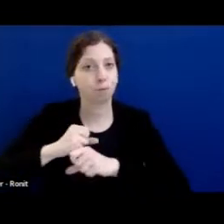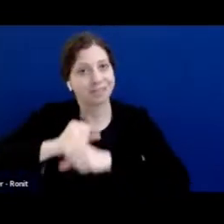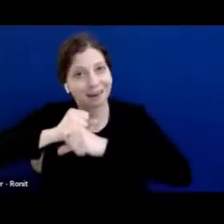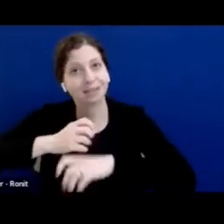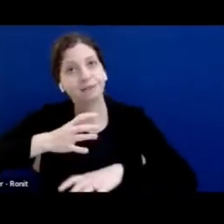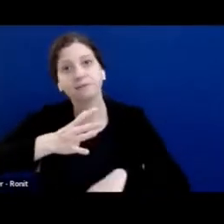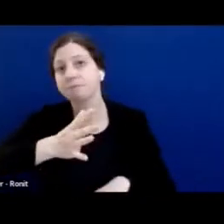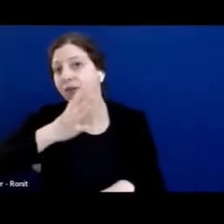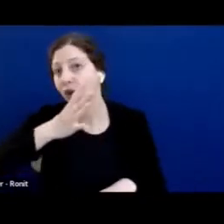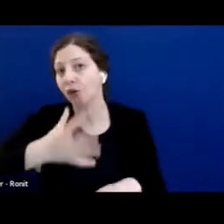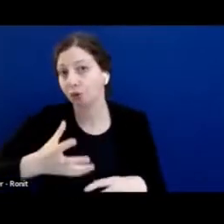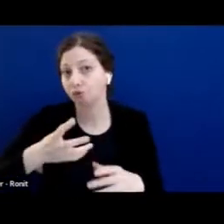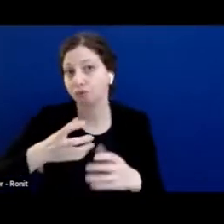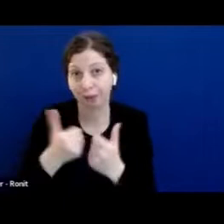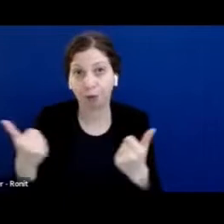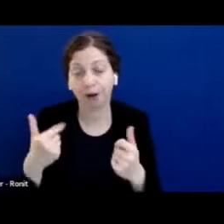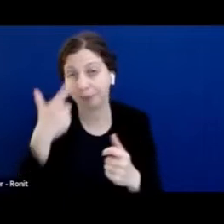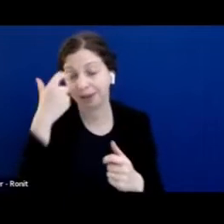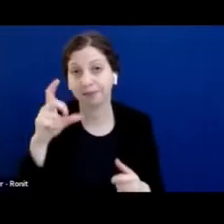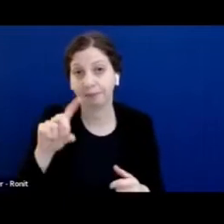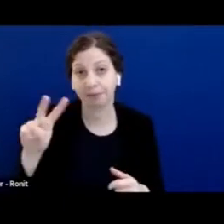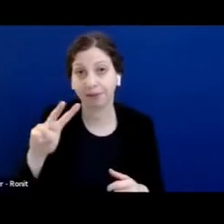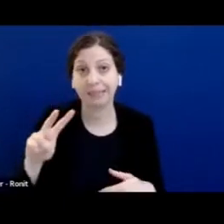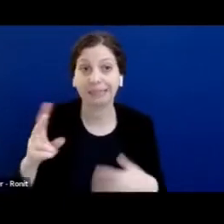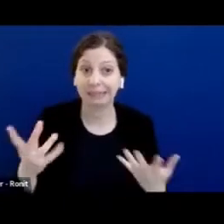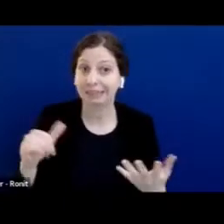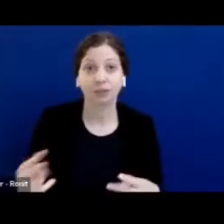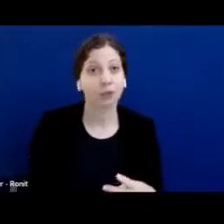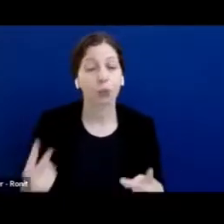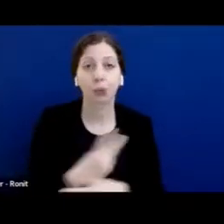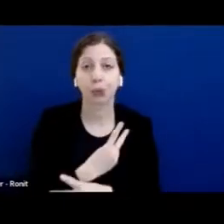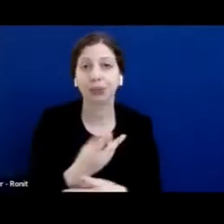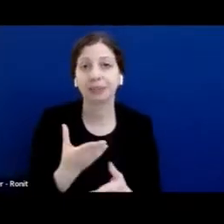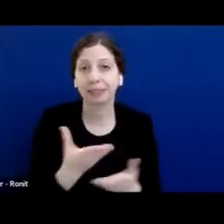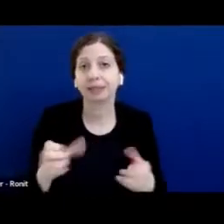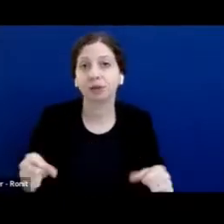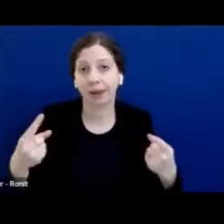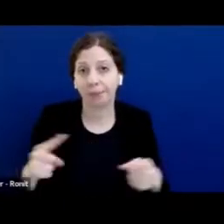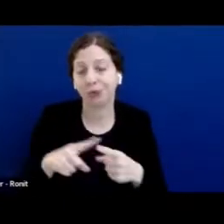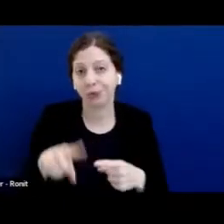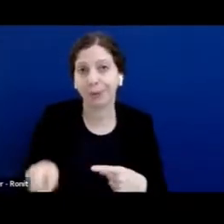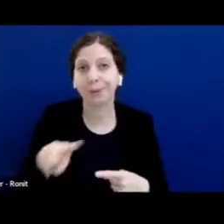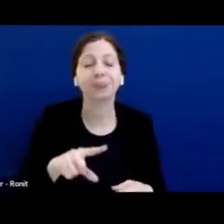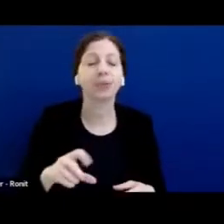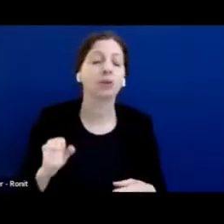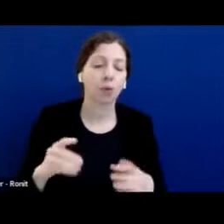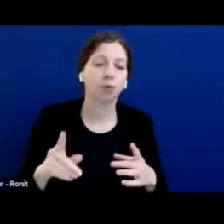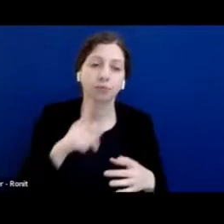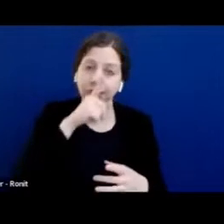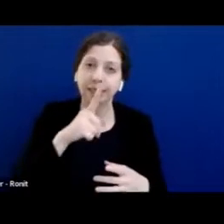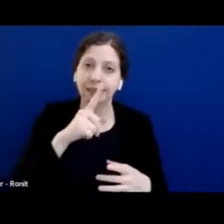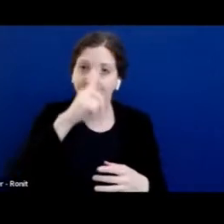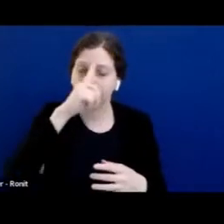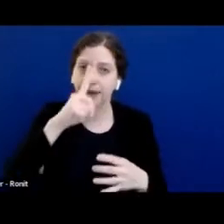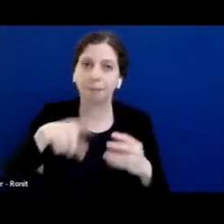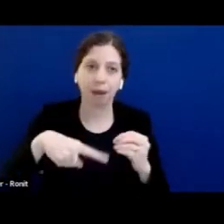mom, due to domestic violence, and just saying that's the worst thing that could have possibly happened to them. So when we really, really think about,